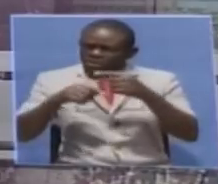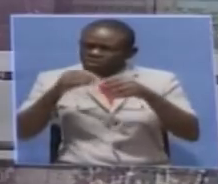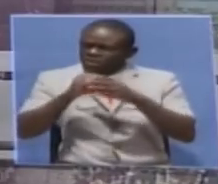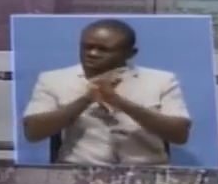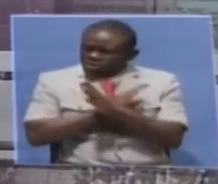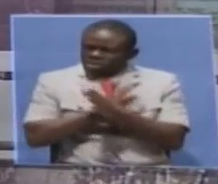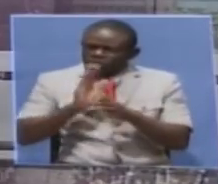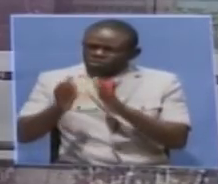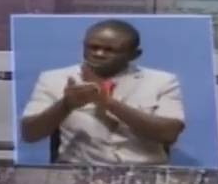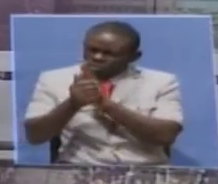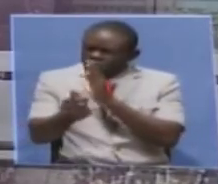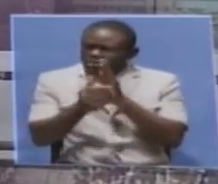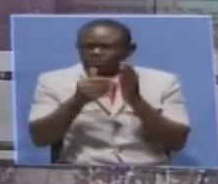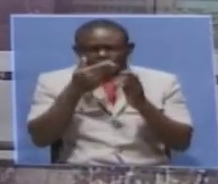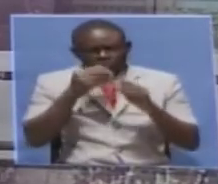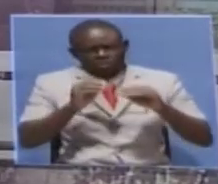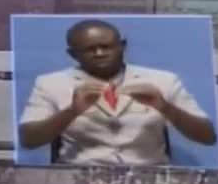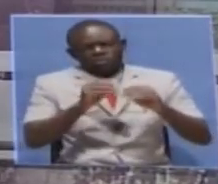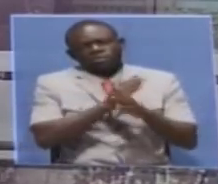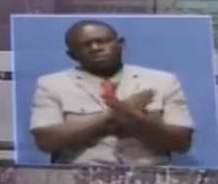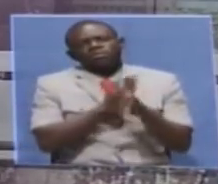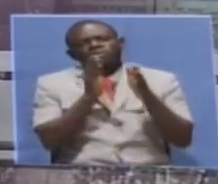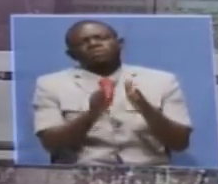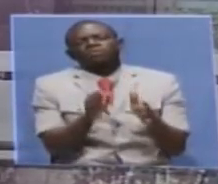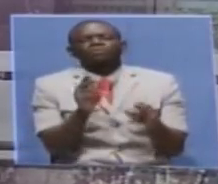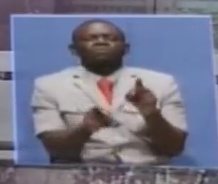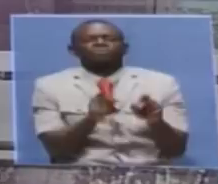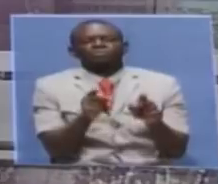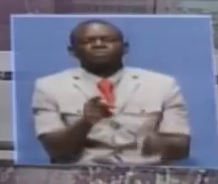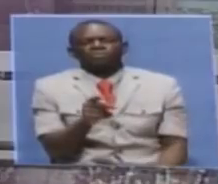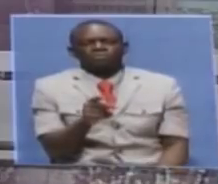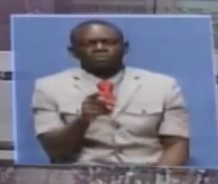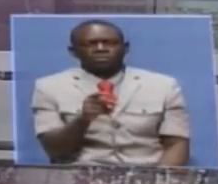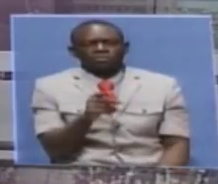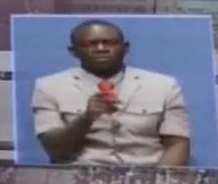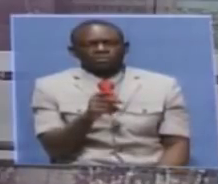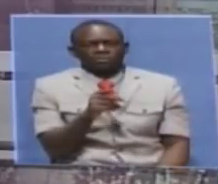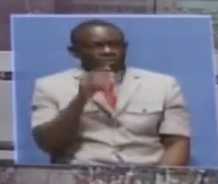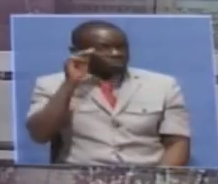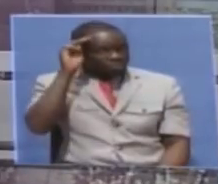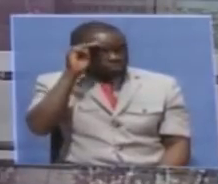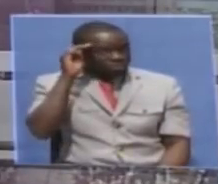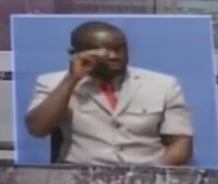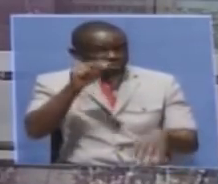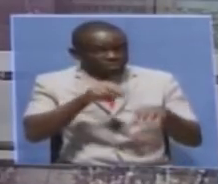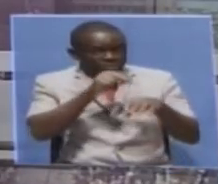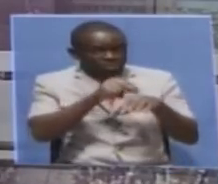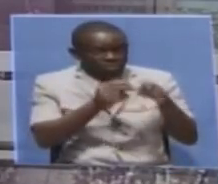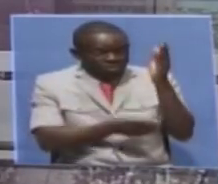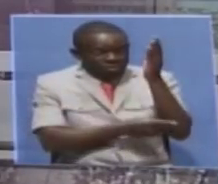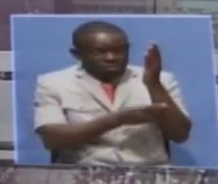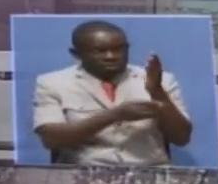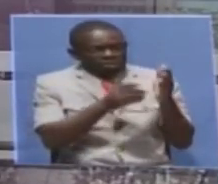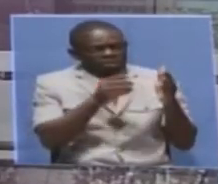statement unveiled to ZNBC News by Ministry of National Development and Planning spokesperson